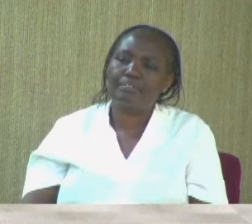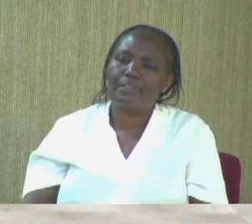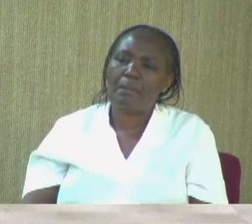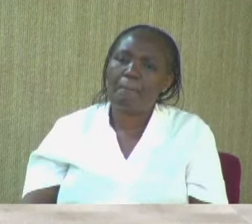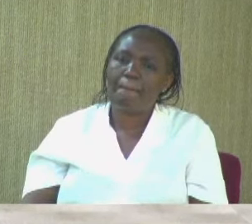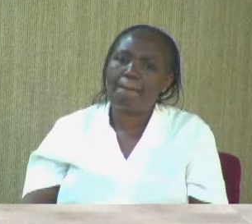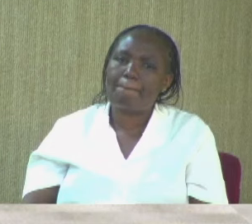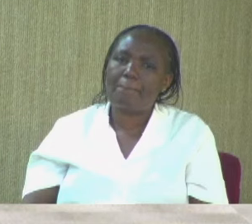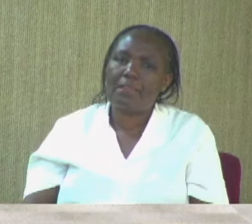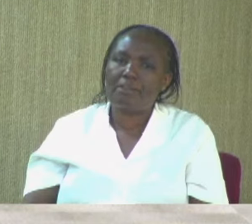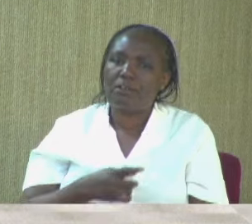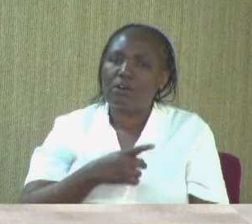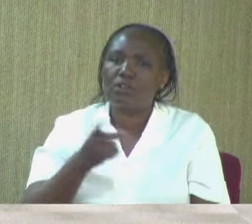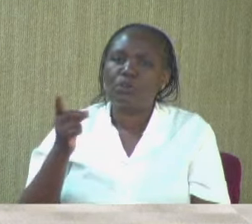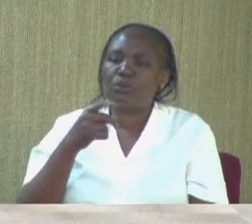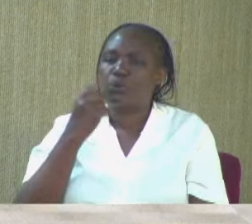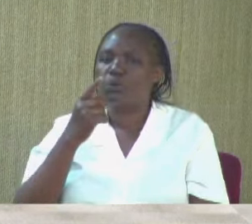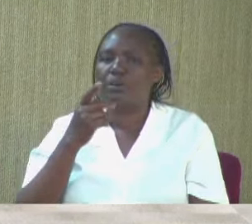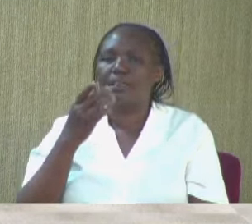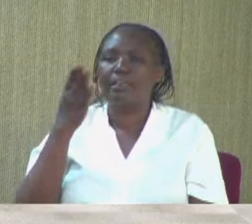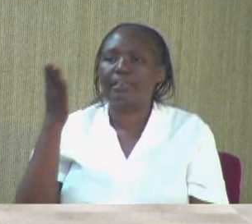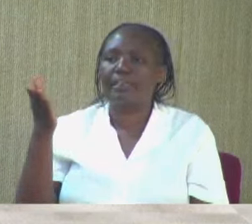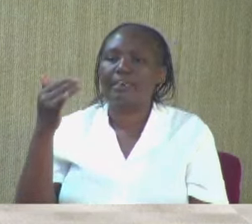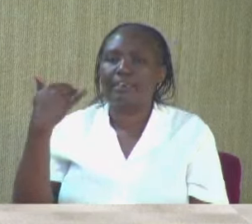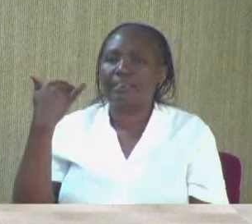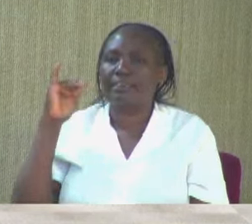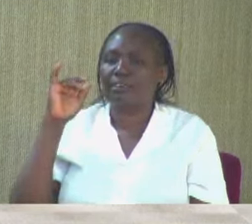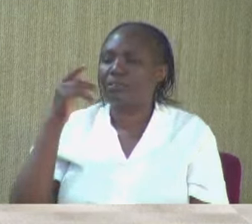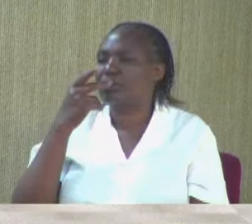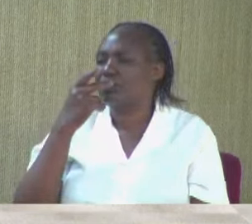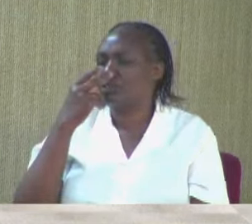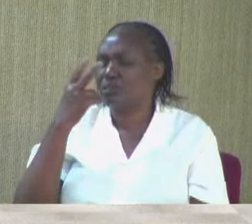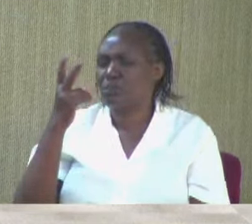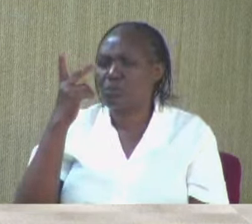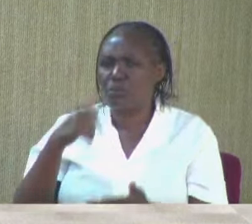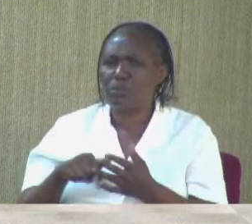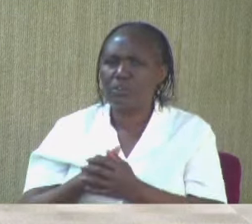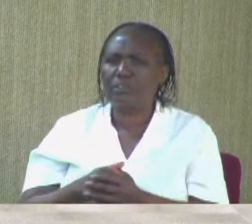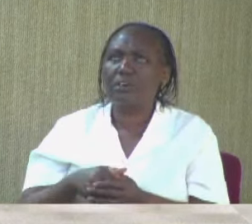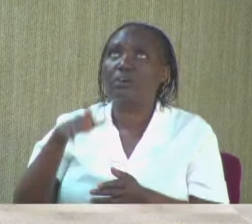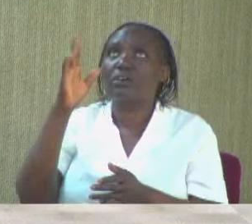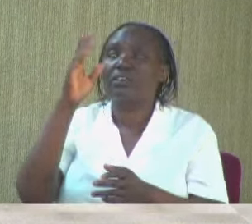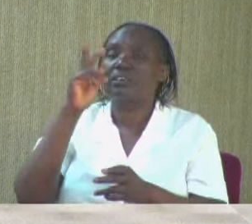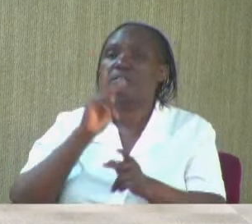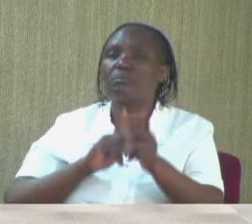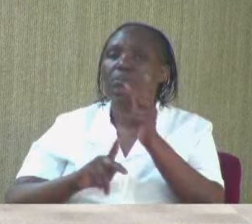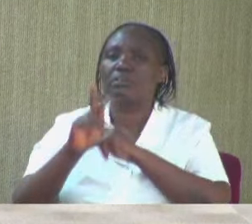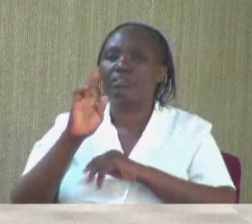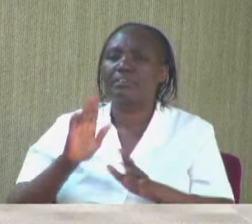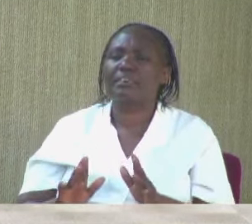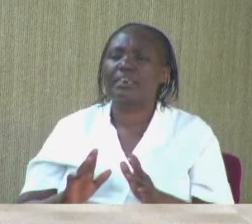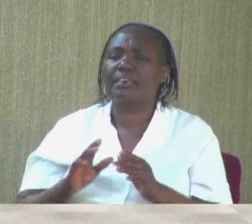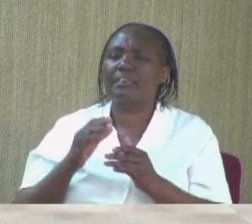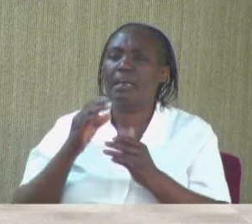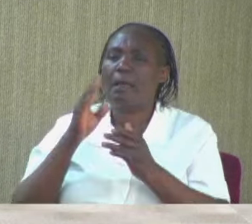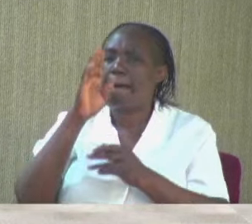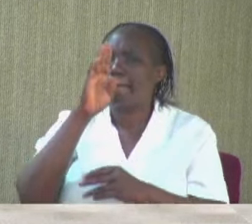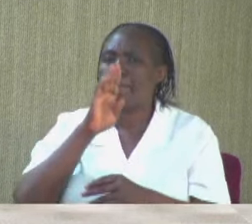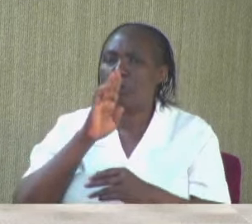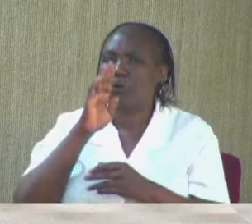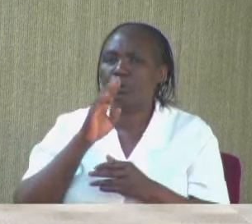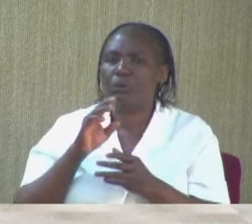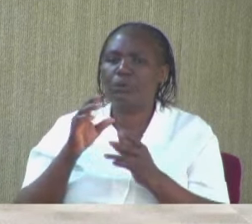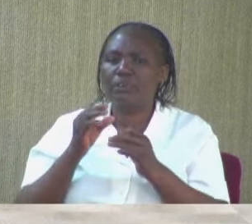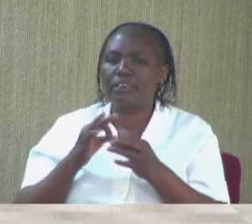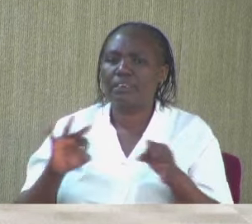And of course, for those who were there yesterday, we saw that God's prophets could borrow statements from uninspired sources without giving